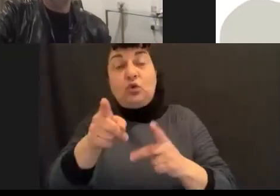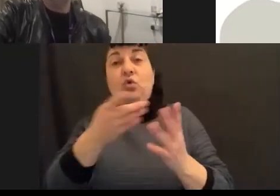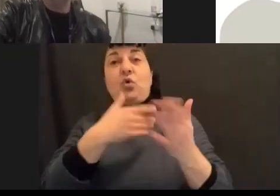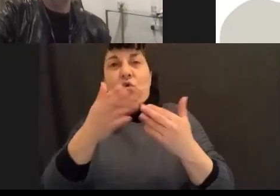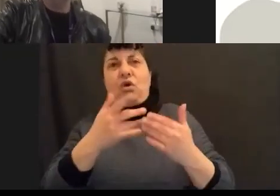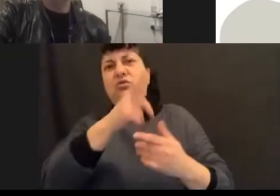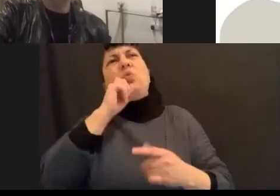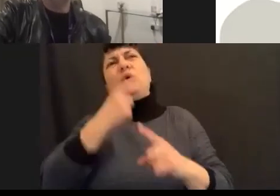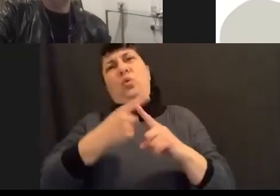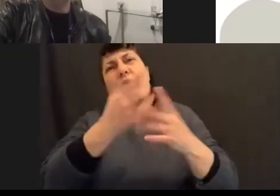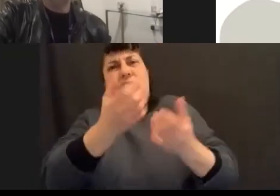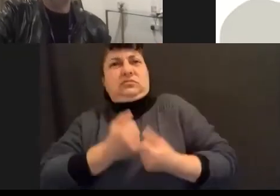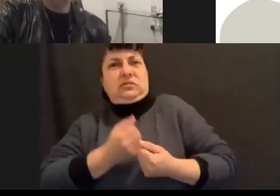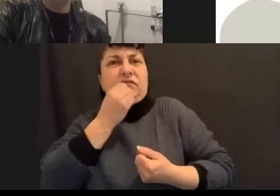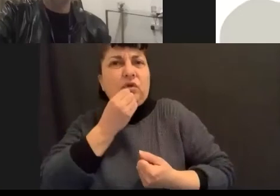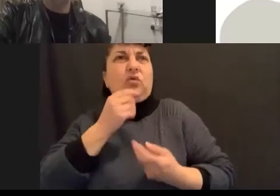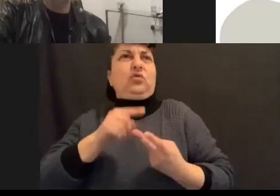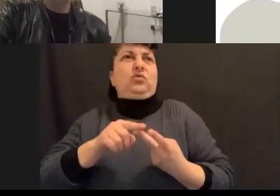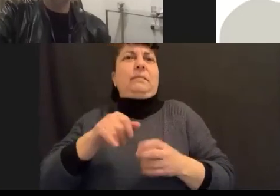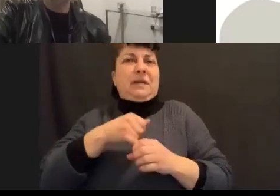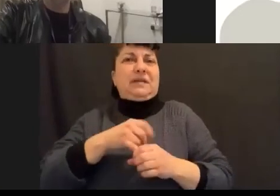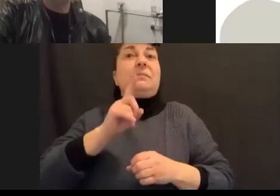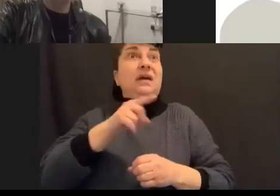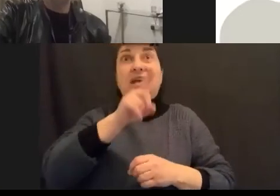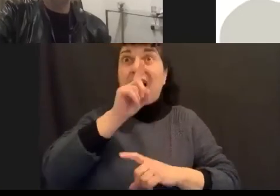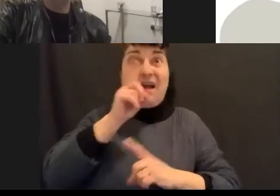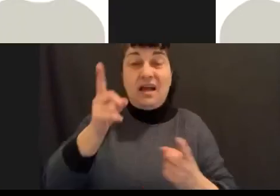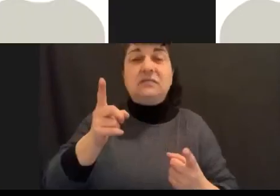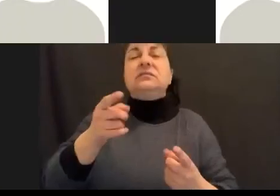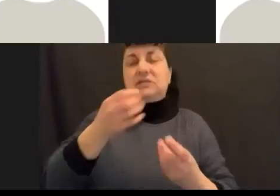various reasons, please speak out and we can help.